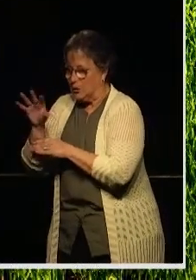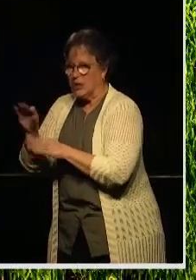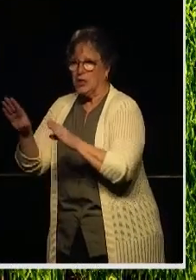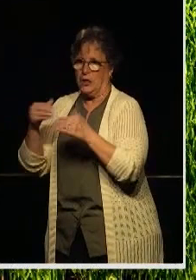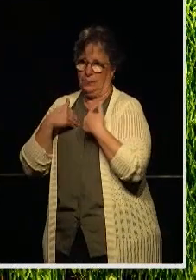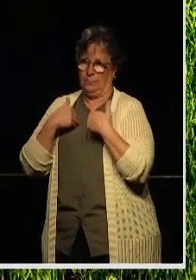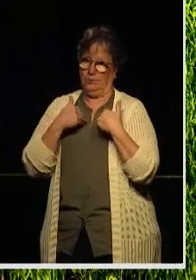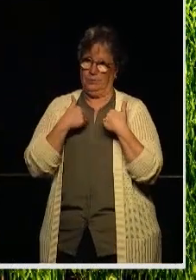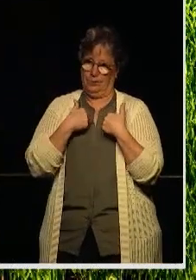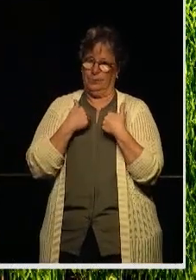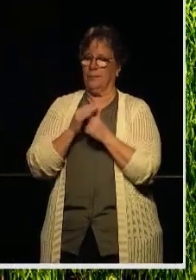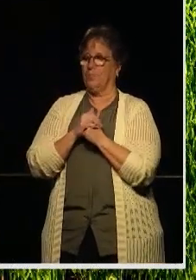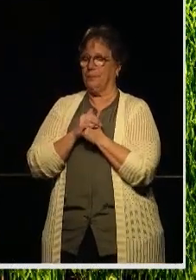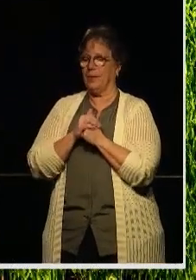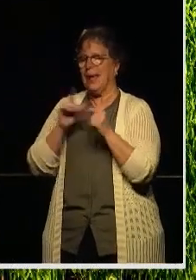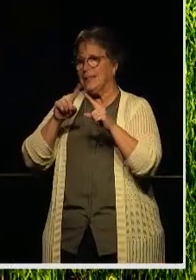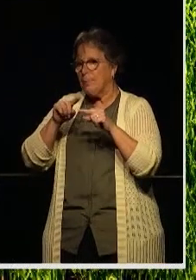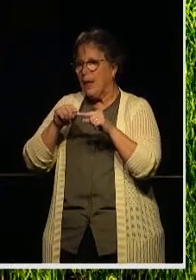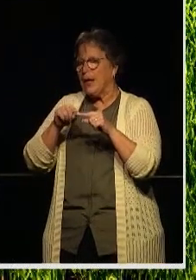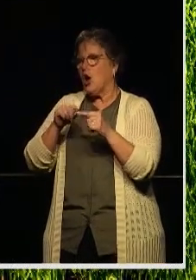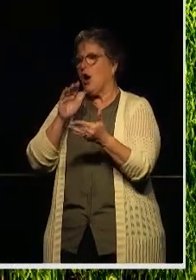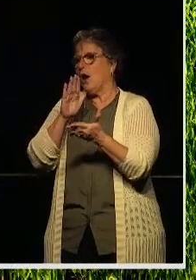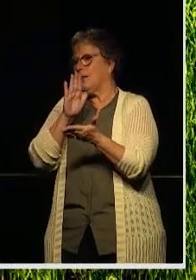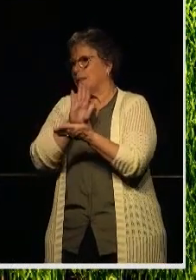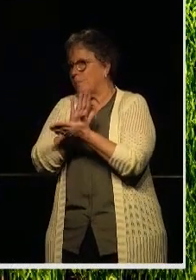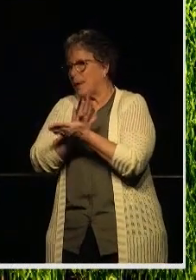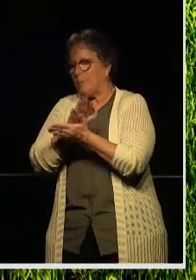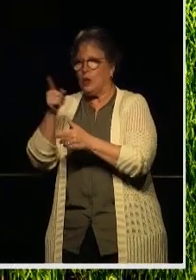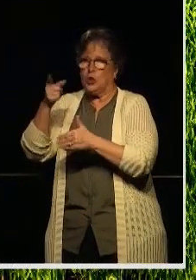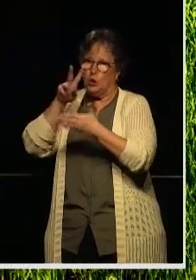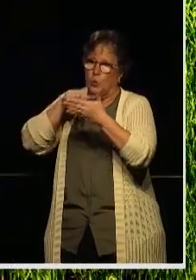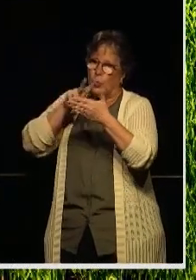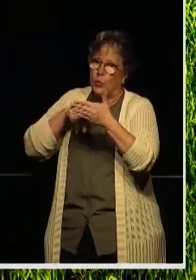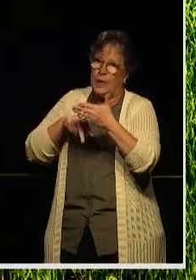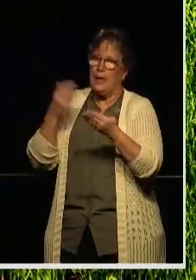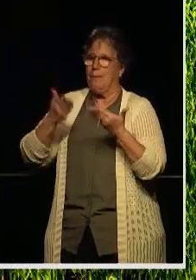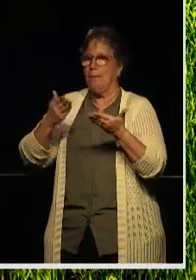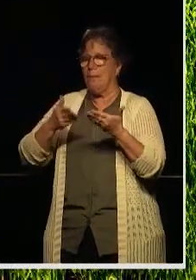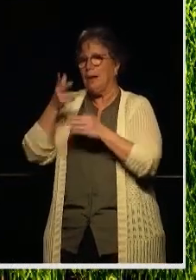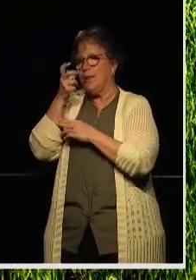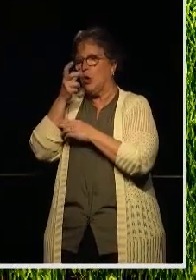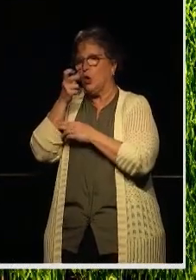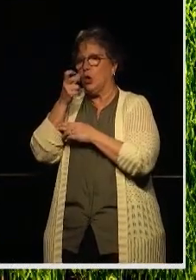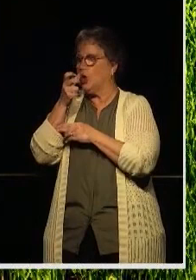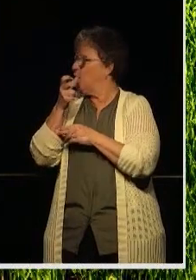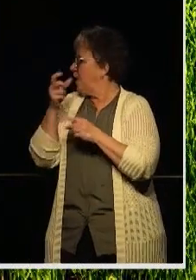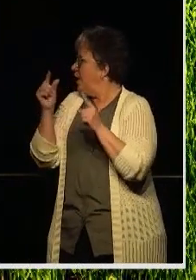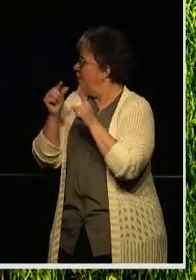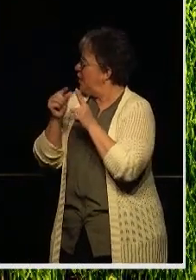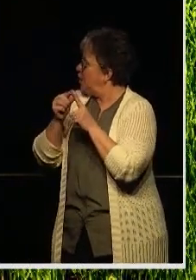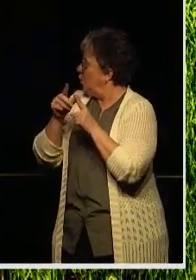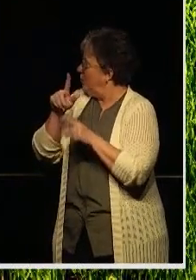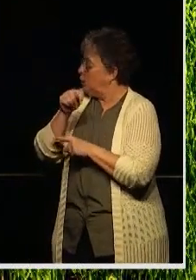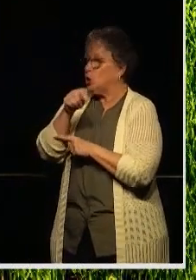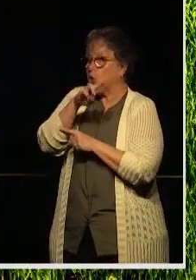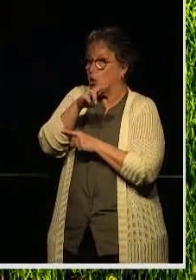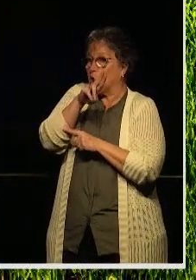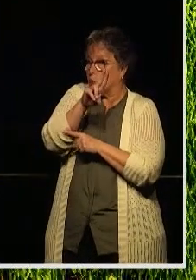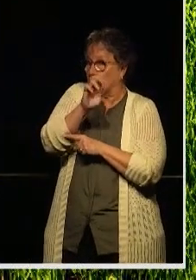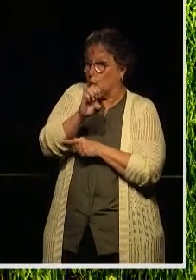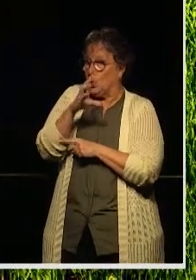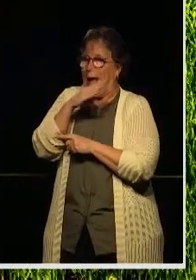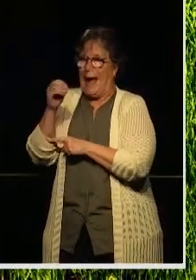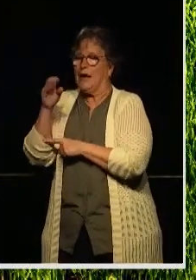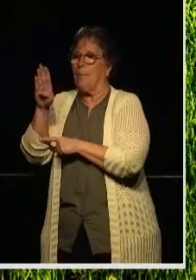Depending on what newspapers or publications you read, you may have heard the term shroom boom. And it's true that interest